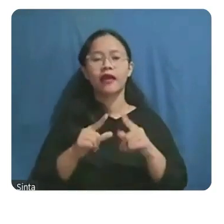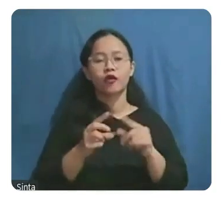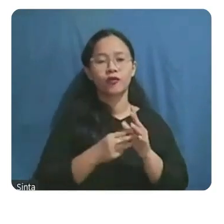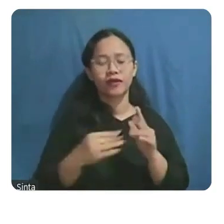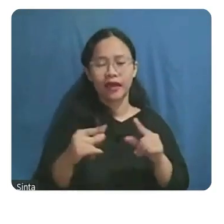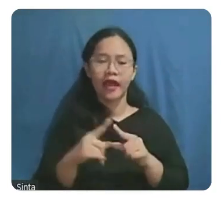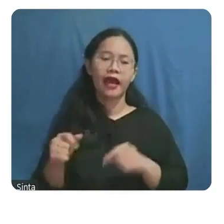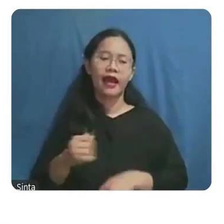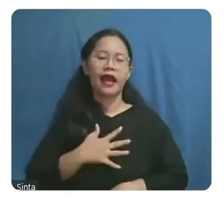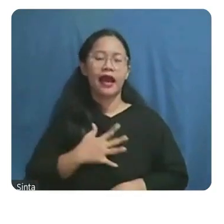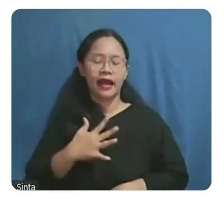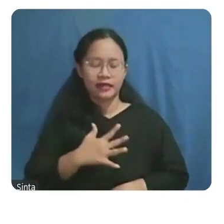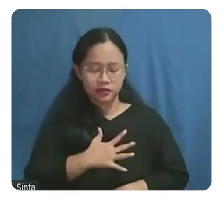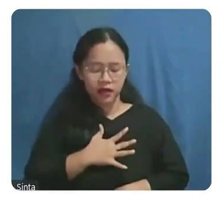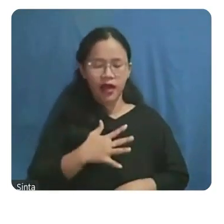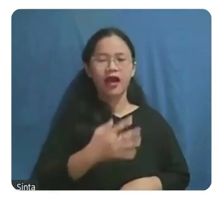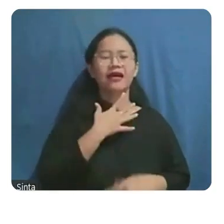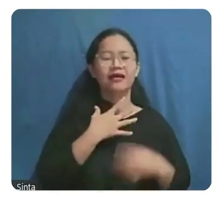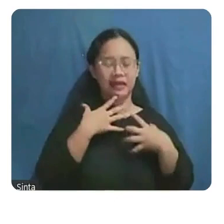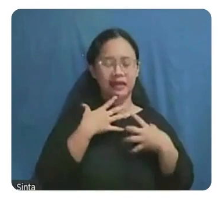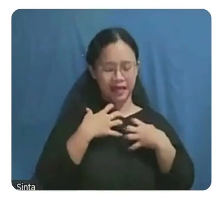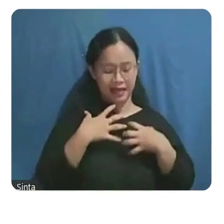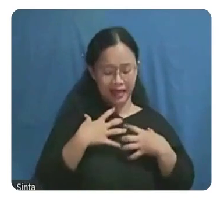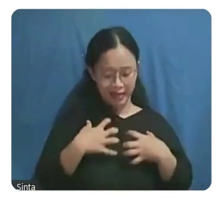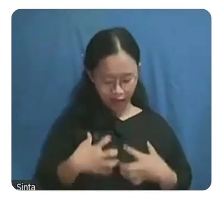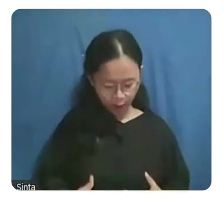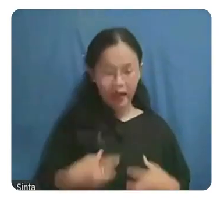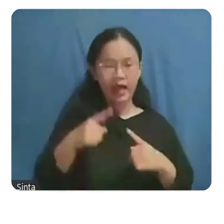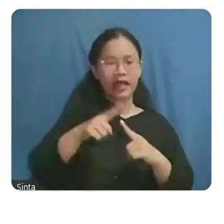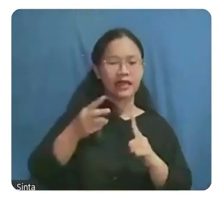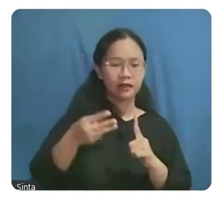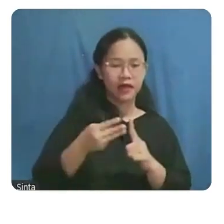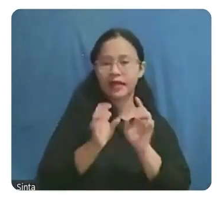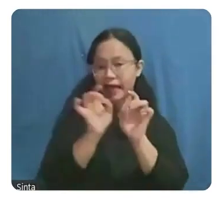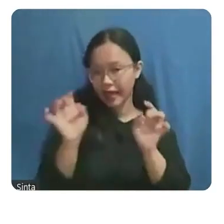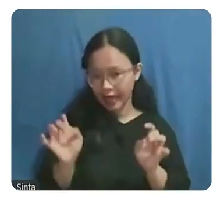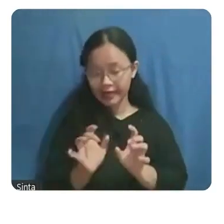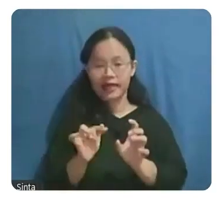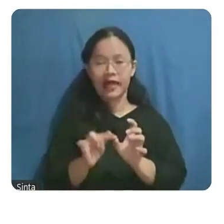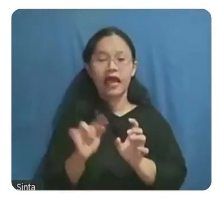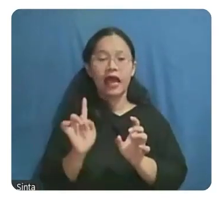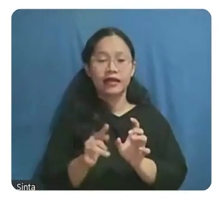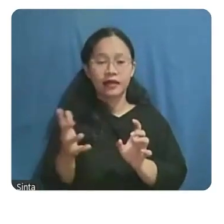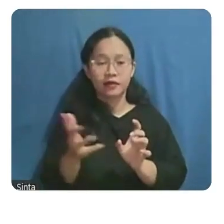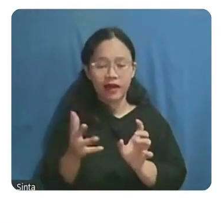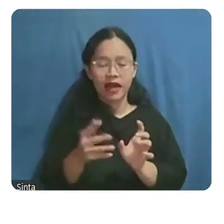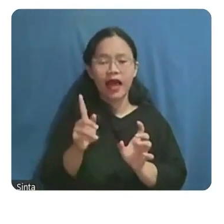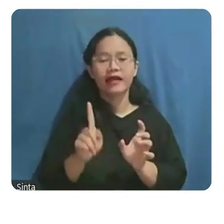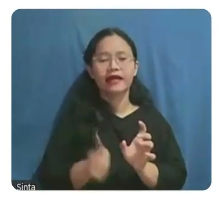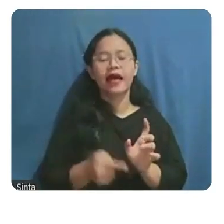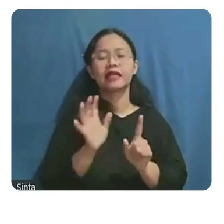are among the 15 diseases that the highest cases according to data in